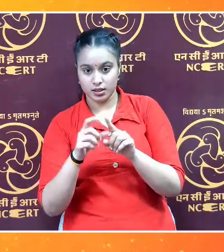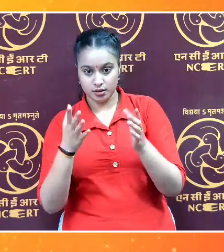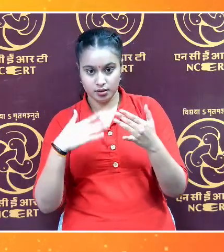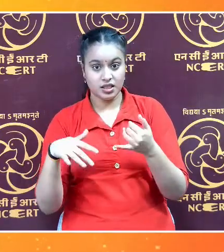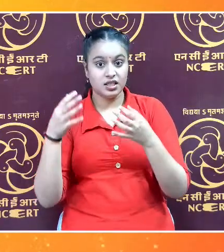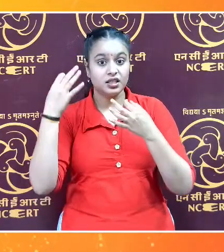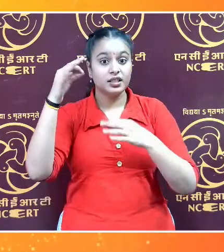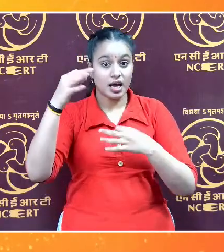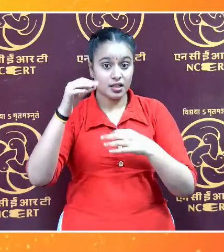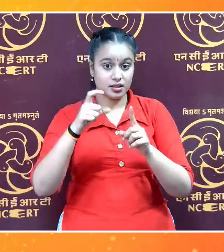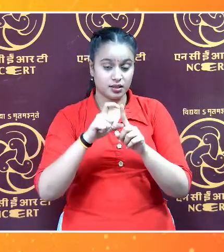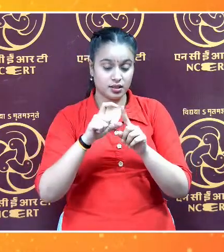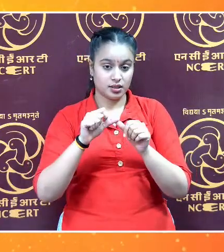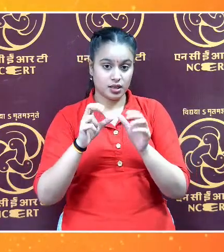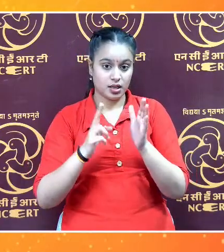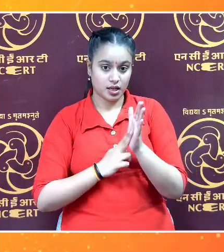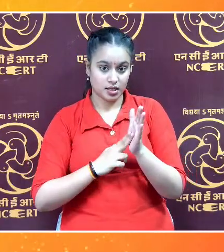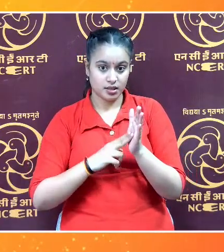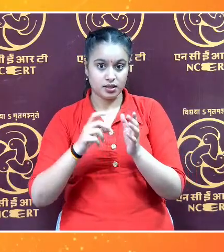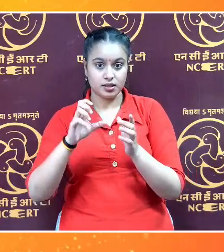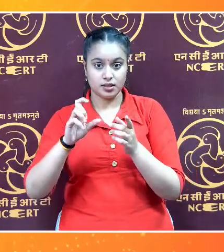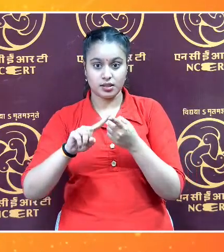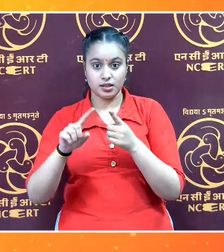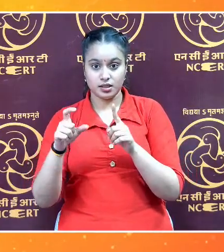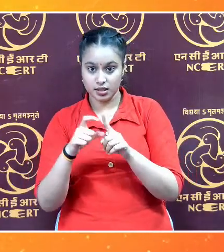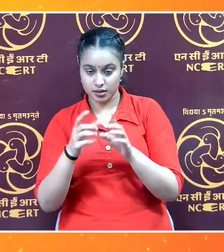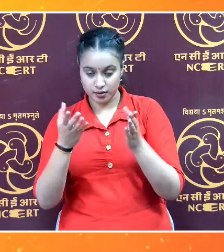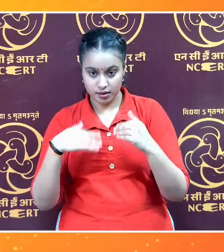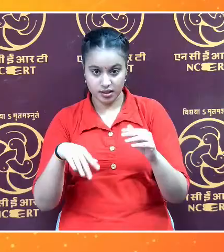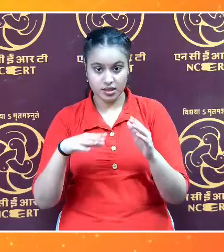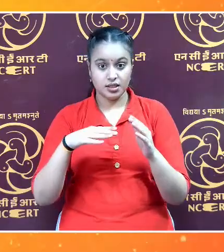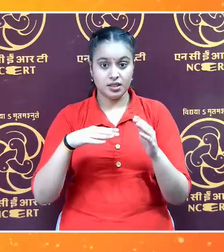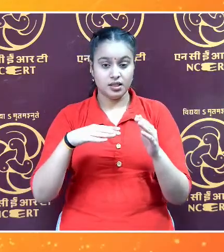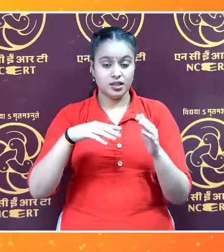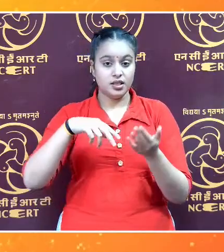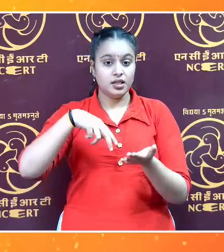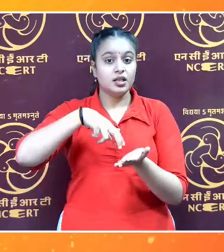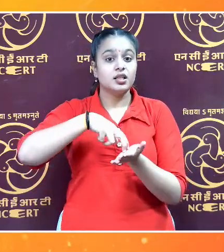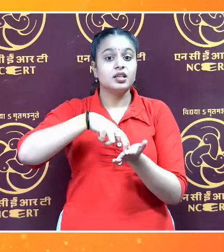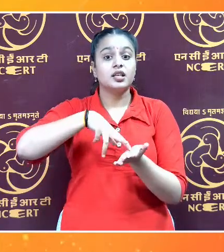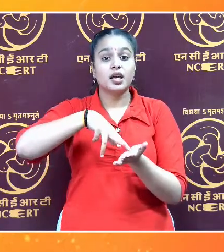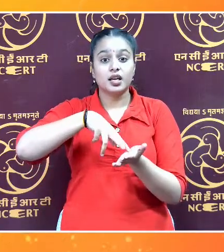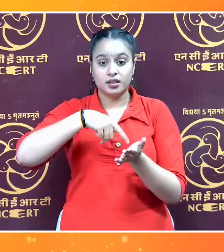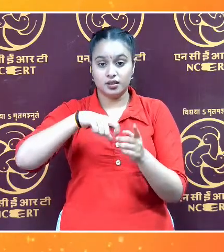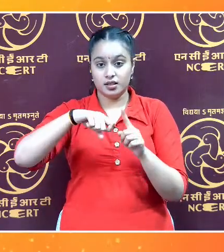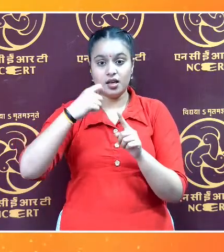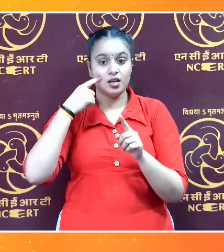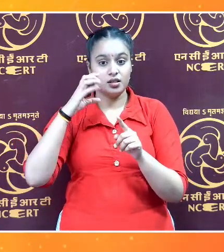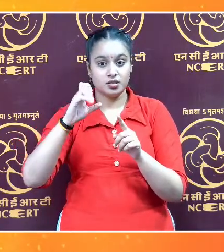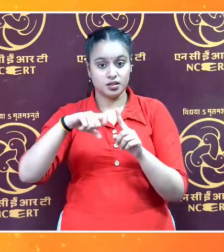Well, E is already there. I'll just put D, danced. Very good. Kicked. Well, again ED, kicked.